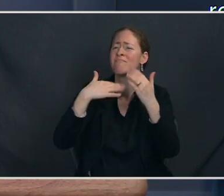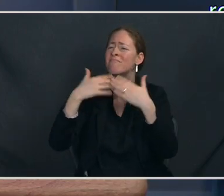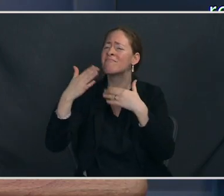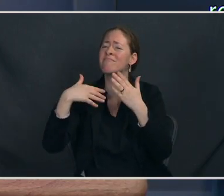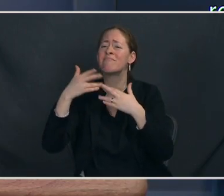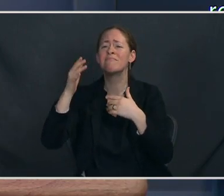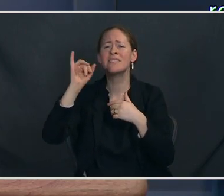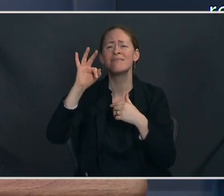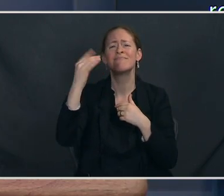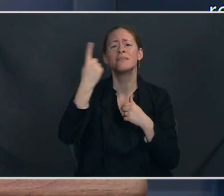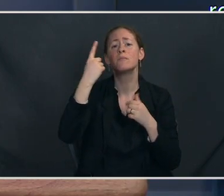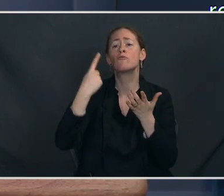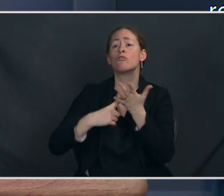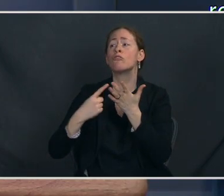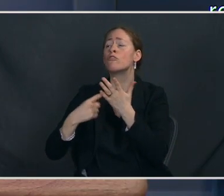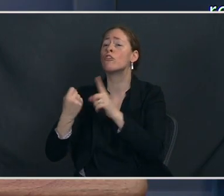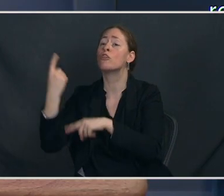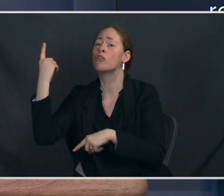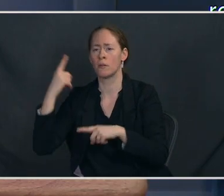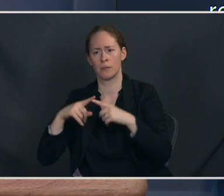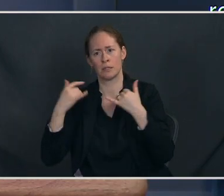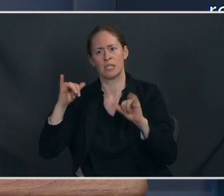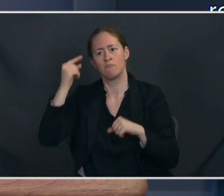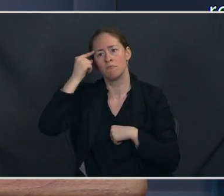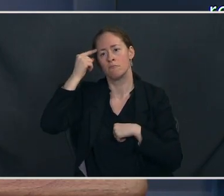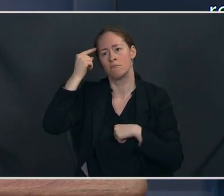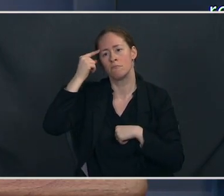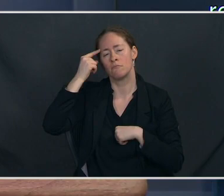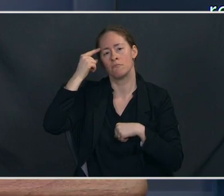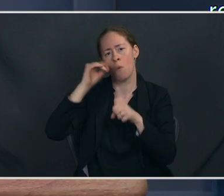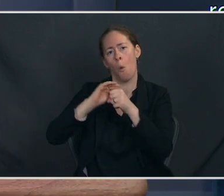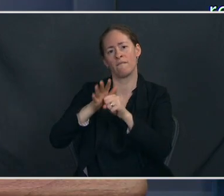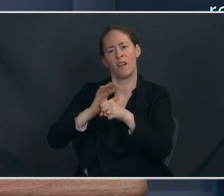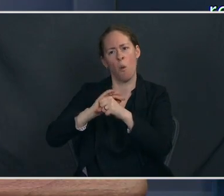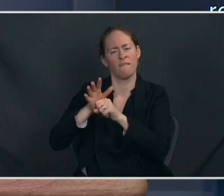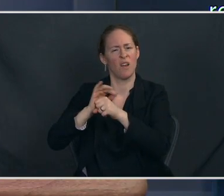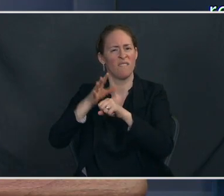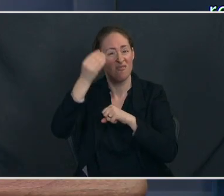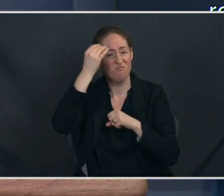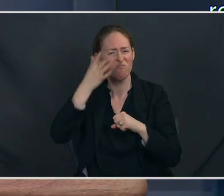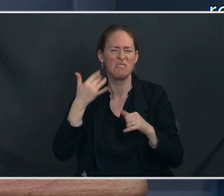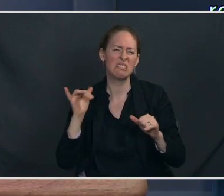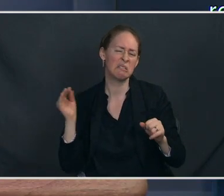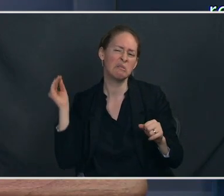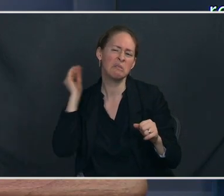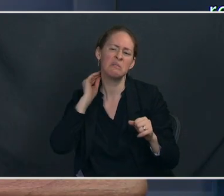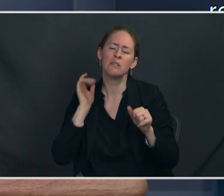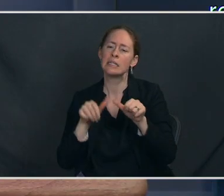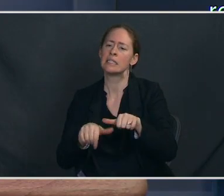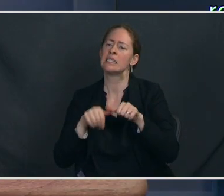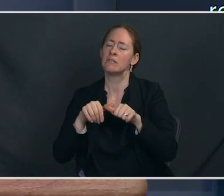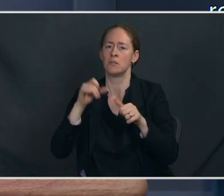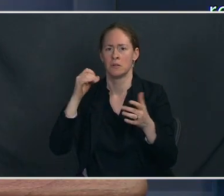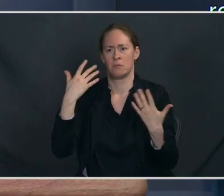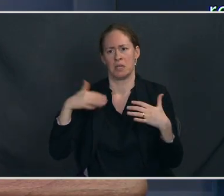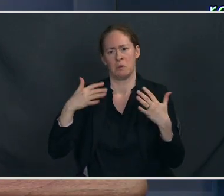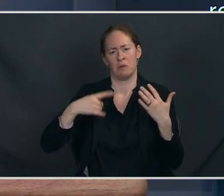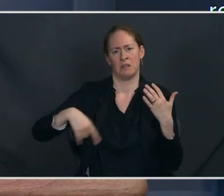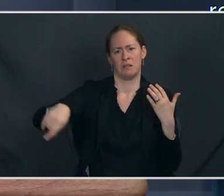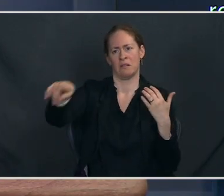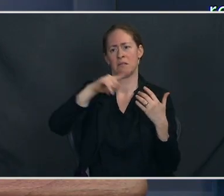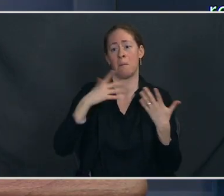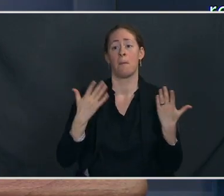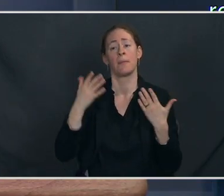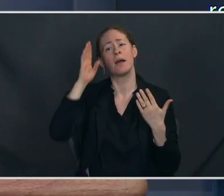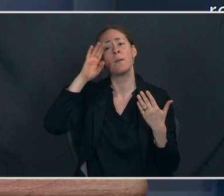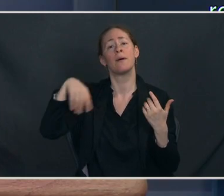is his focus every single day. But the fact is, every American is not going to be eligible this spring. We're